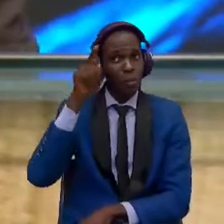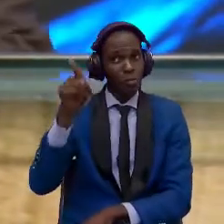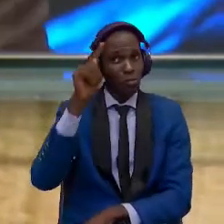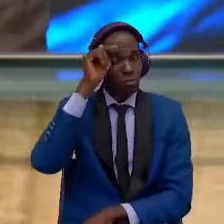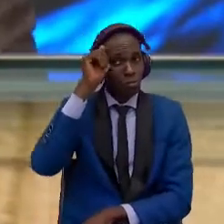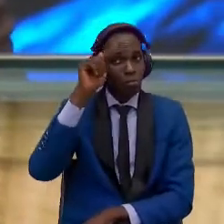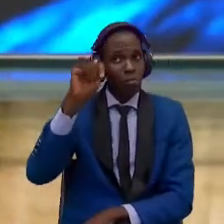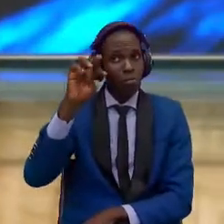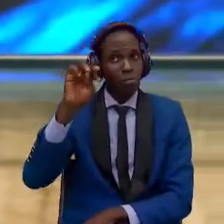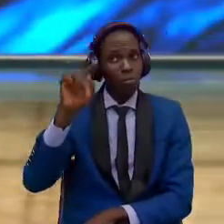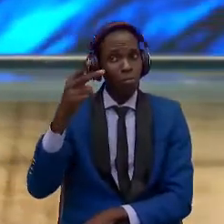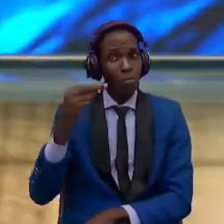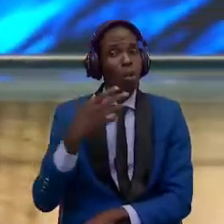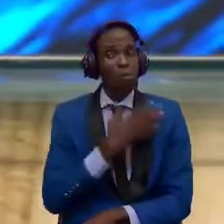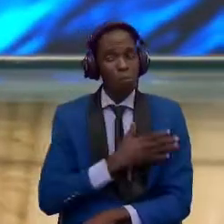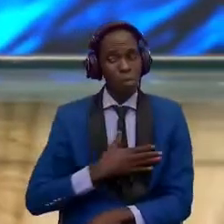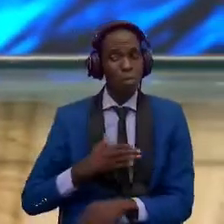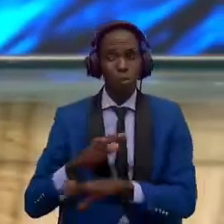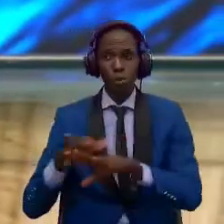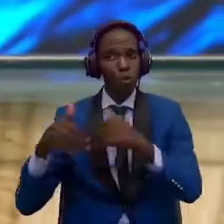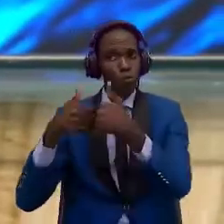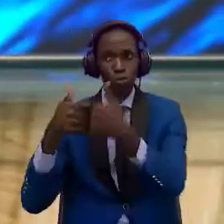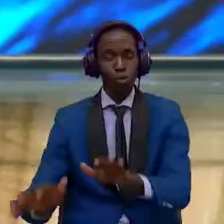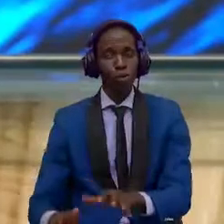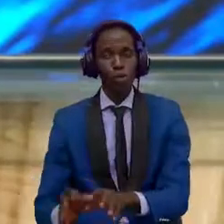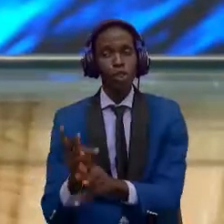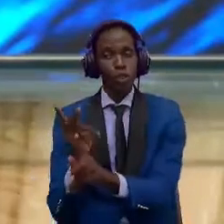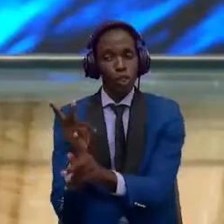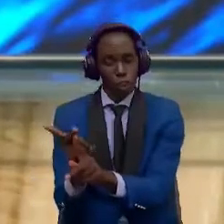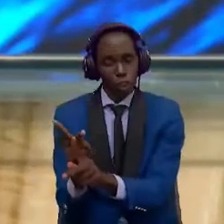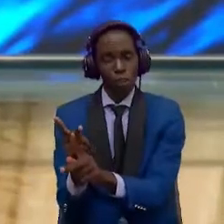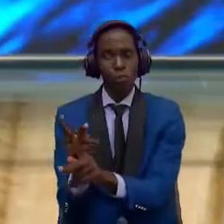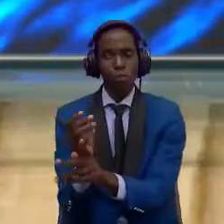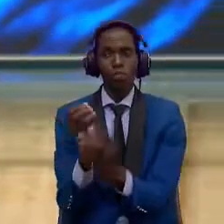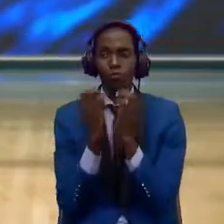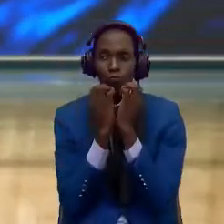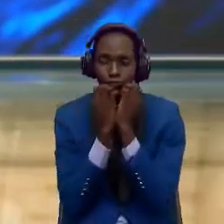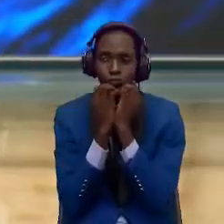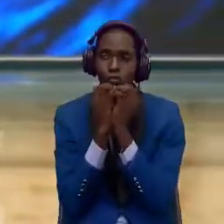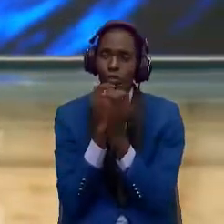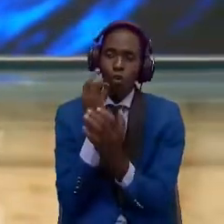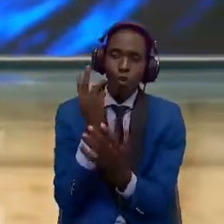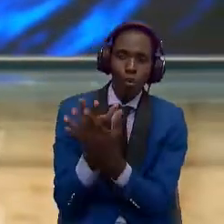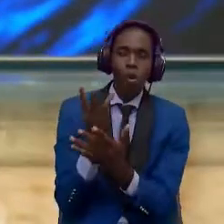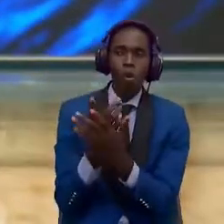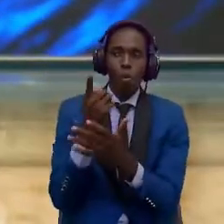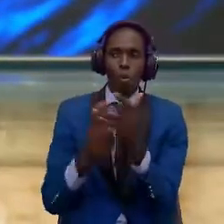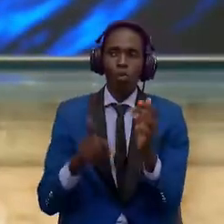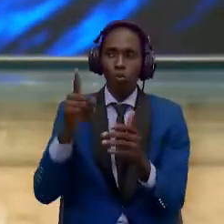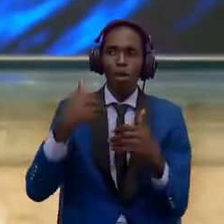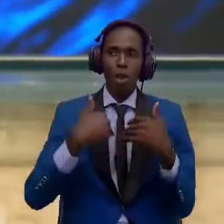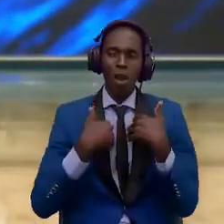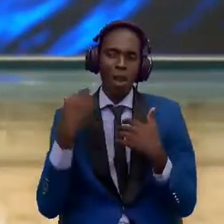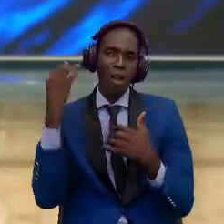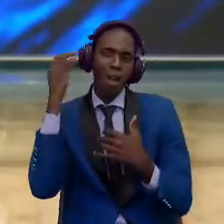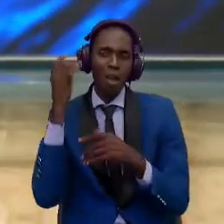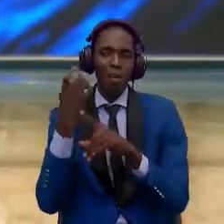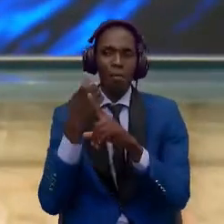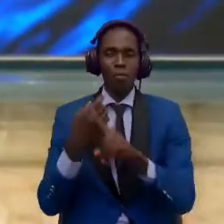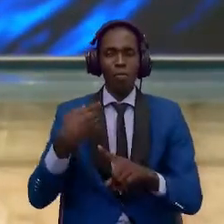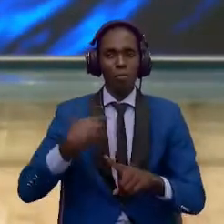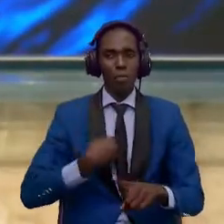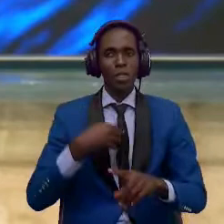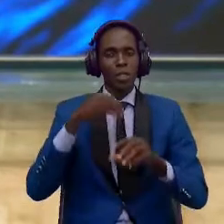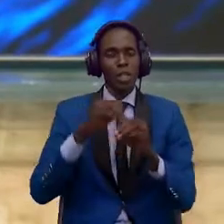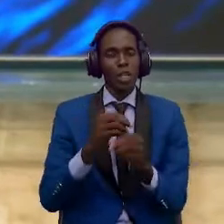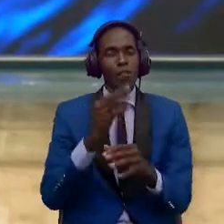what? Hold fast the form of sound words which thou hast heard of me in faith and